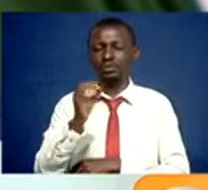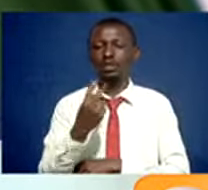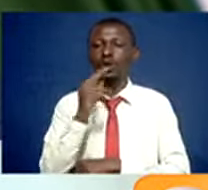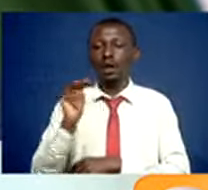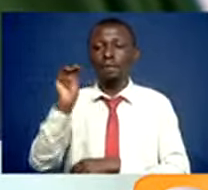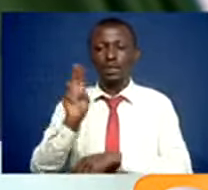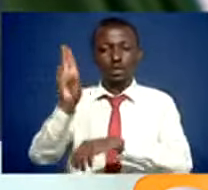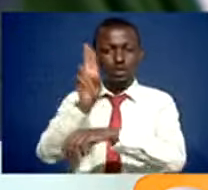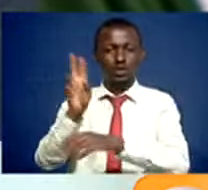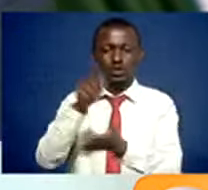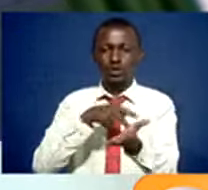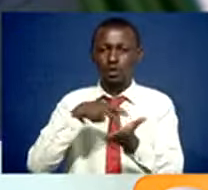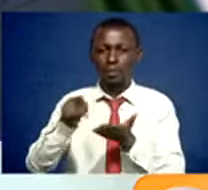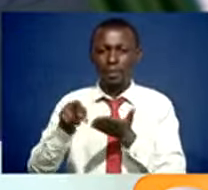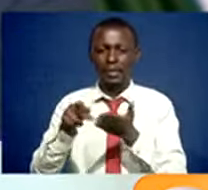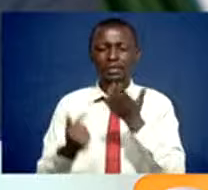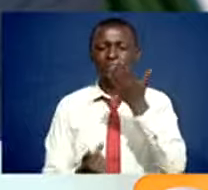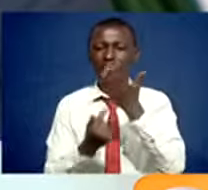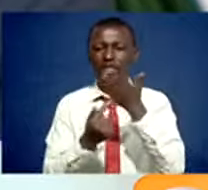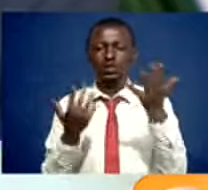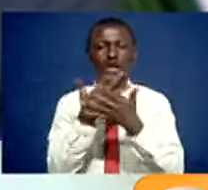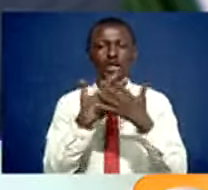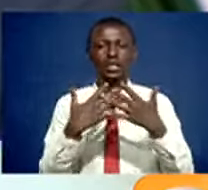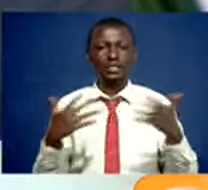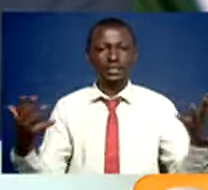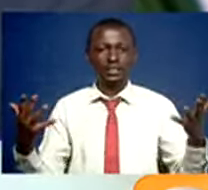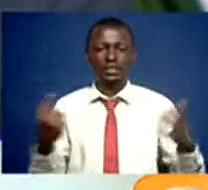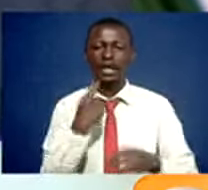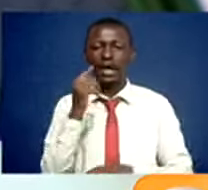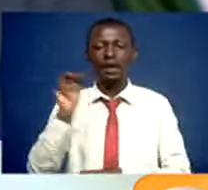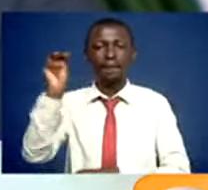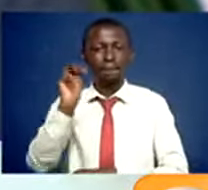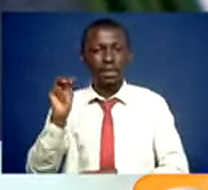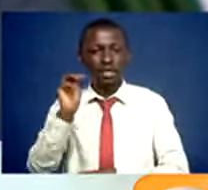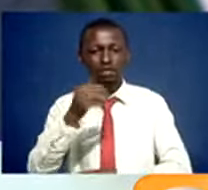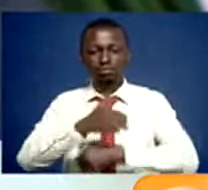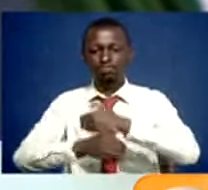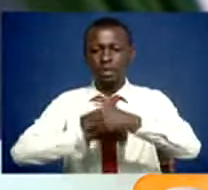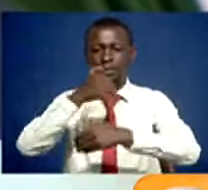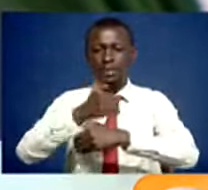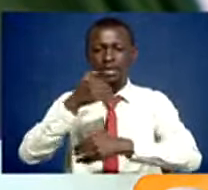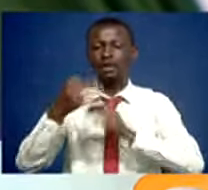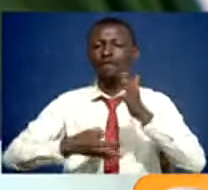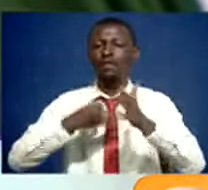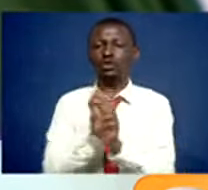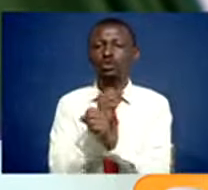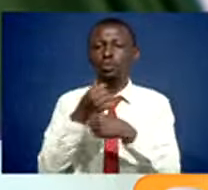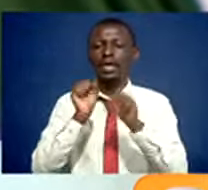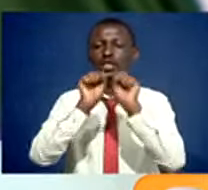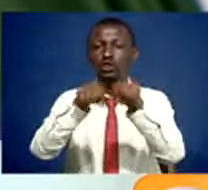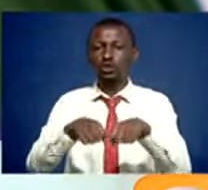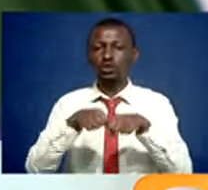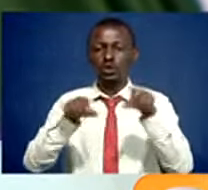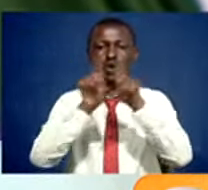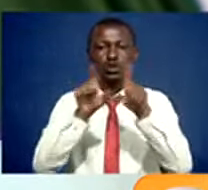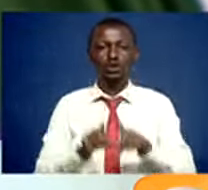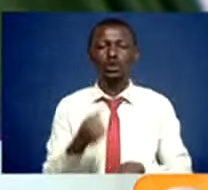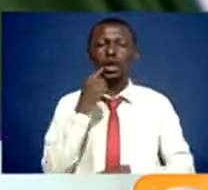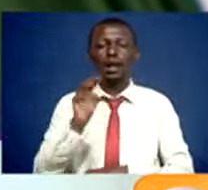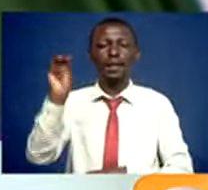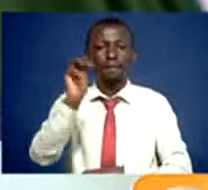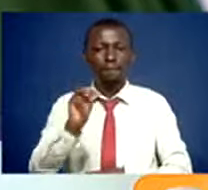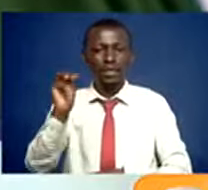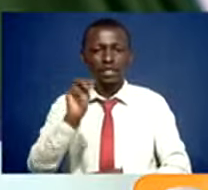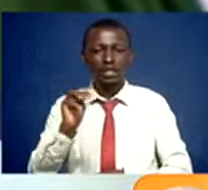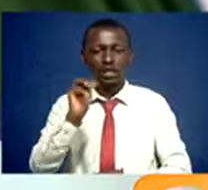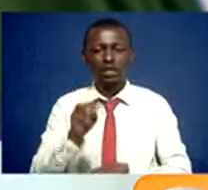to acquire modern equipment. Kenya shillings 100 million to build a footwear factory, and Kenya shillings 100 million to mop